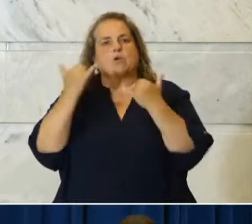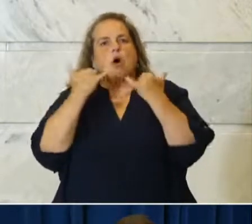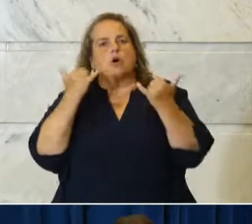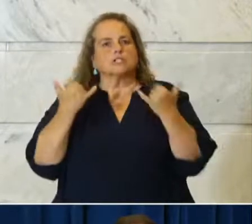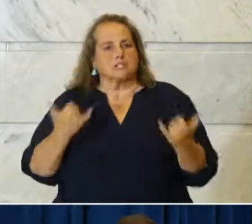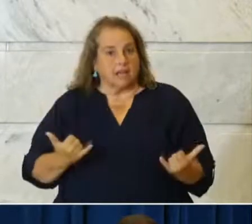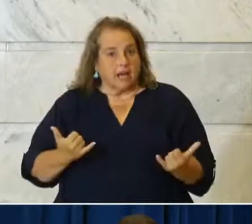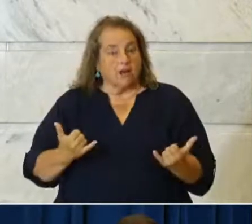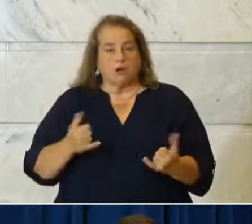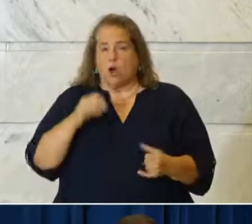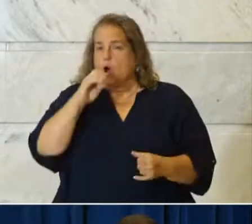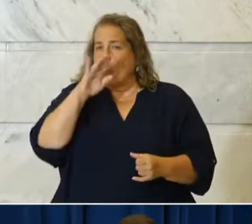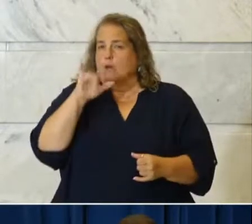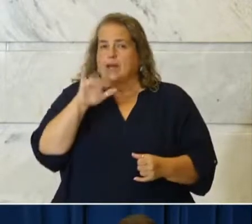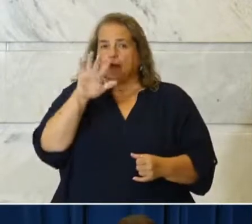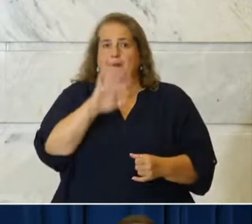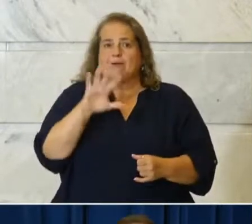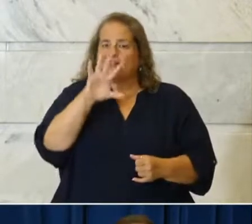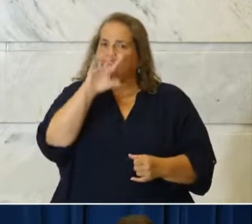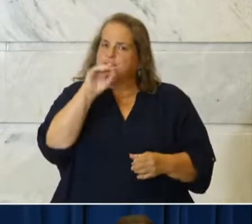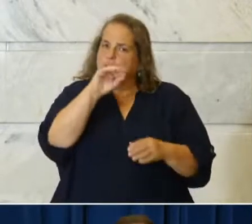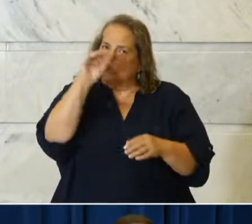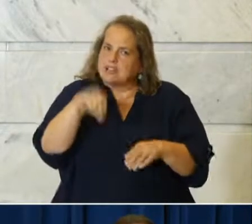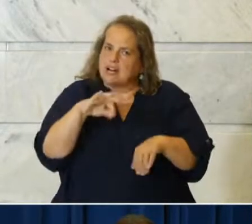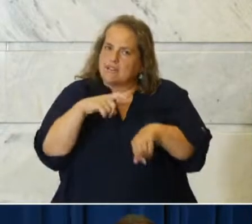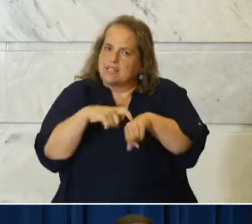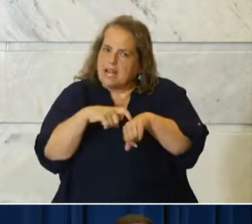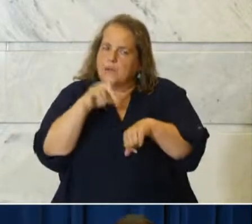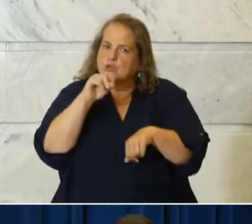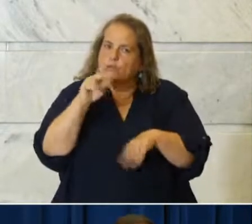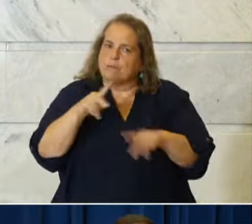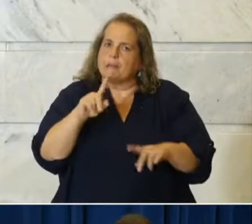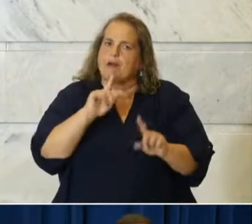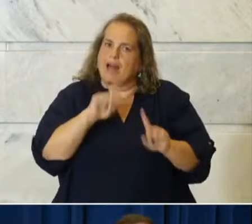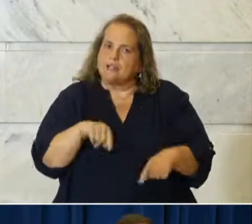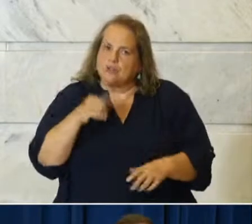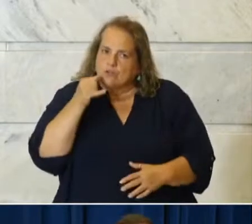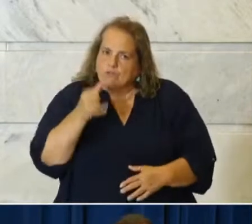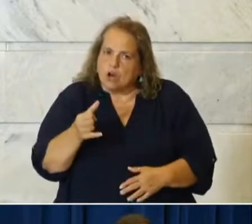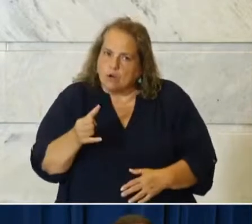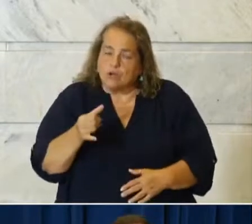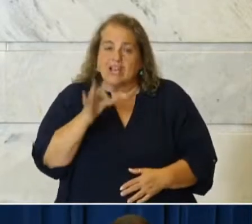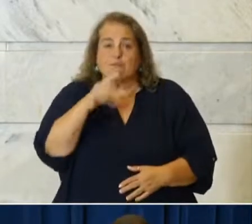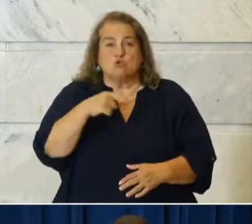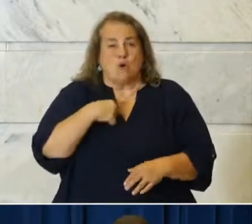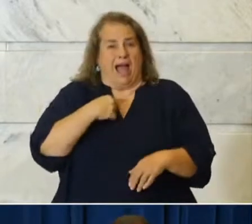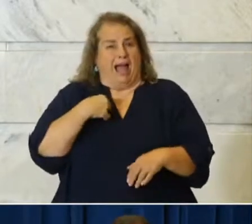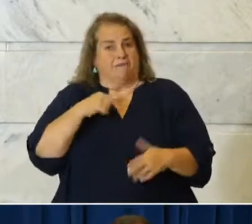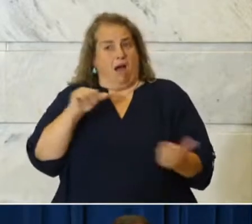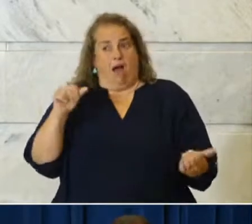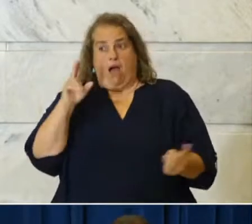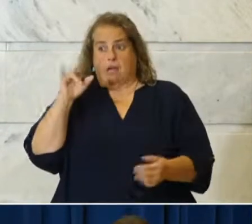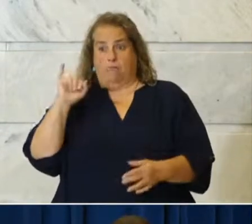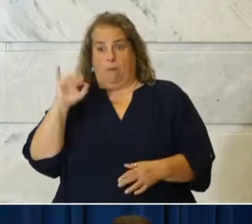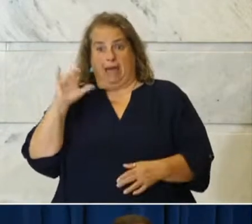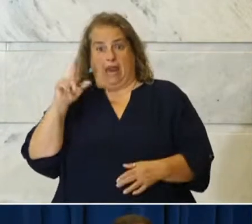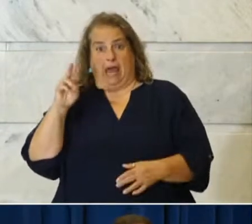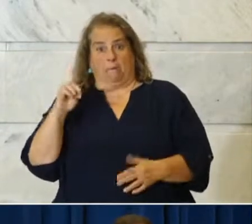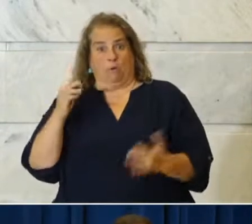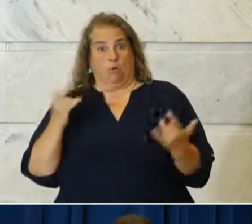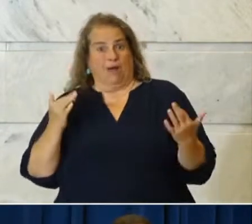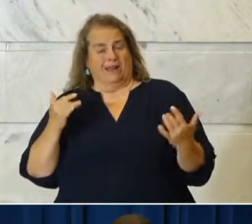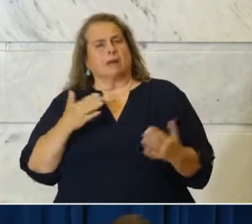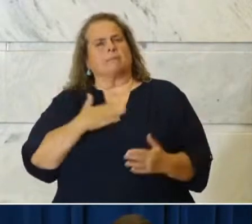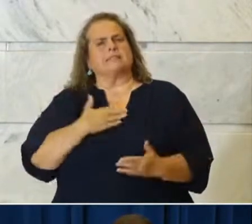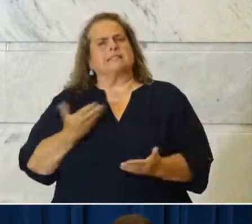50% of the time do people pick up. If you've got a claim that is pending, please carry your phone with you and pick up, especially those of you